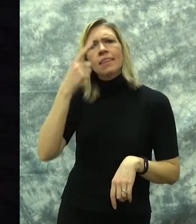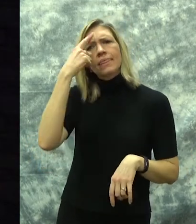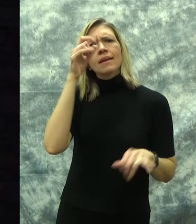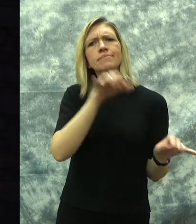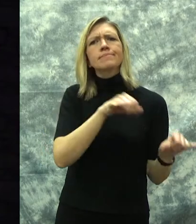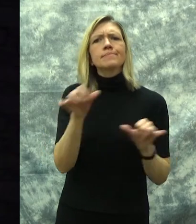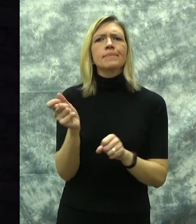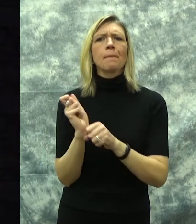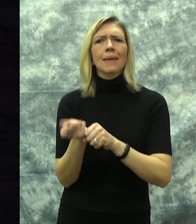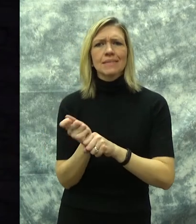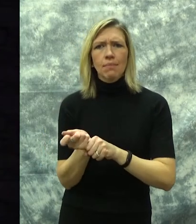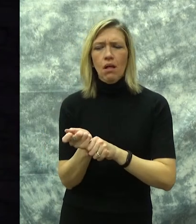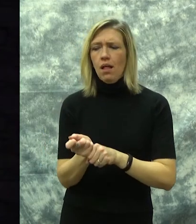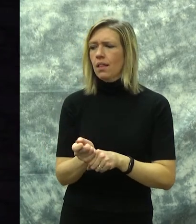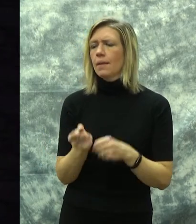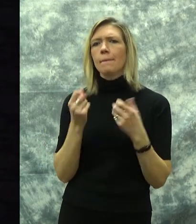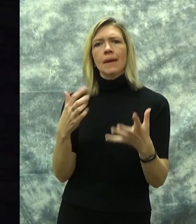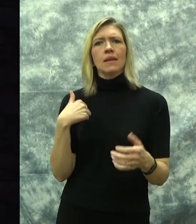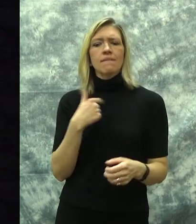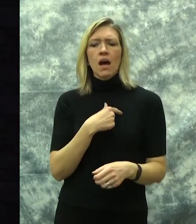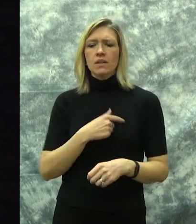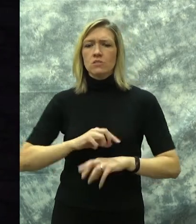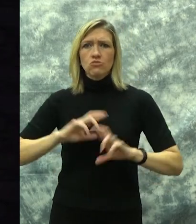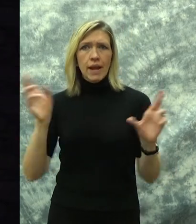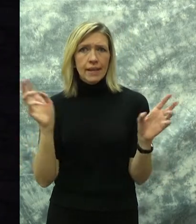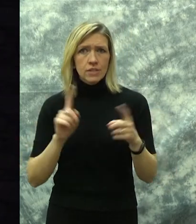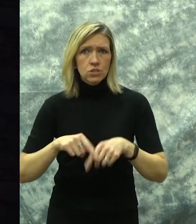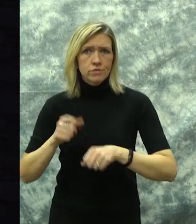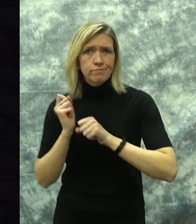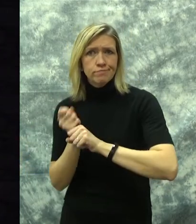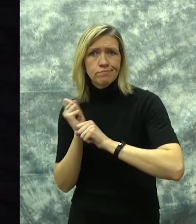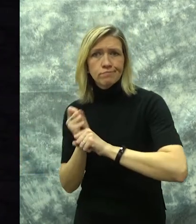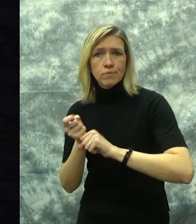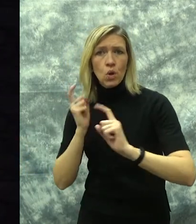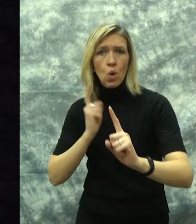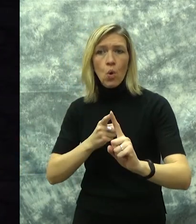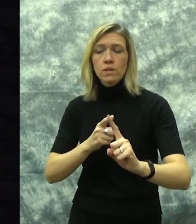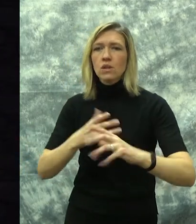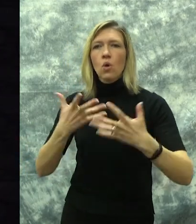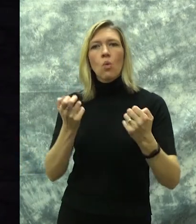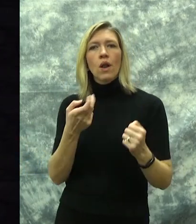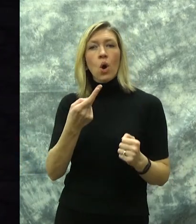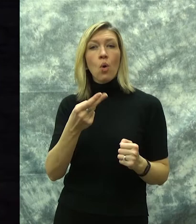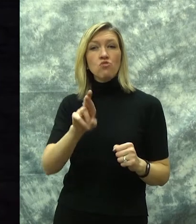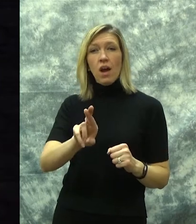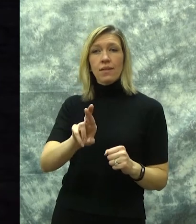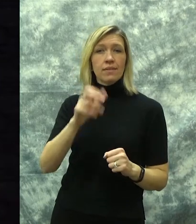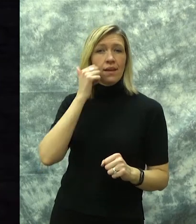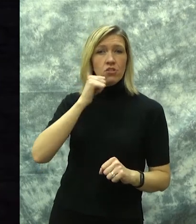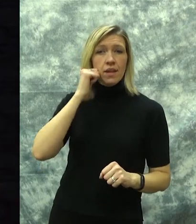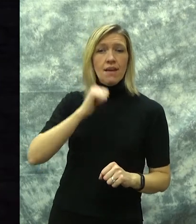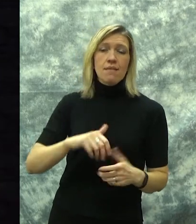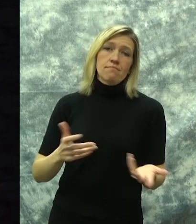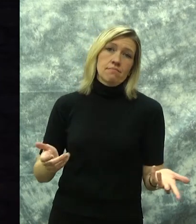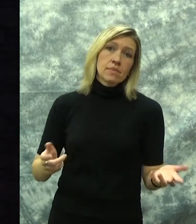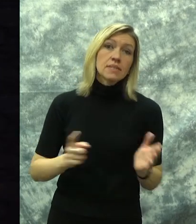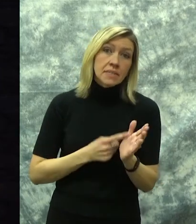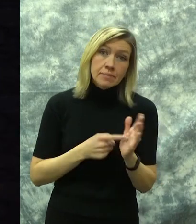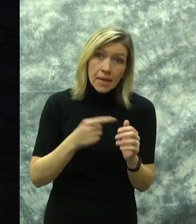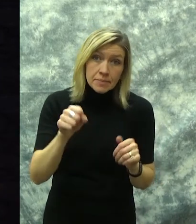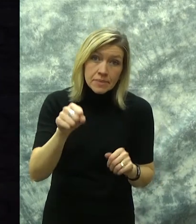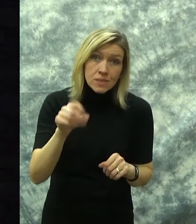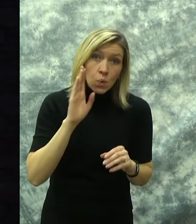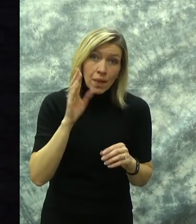up to the plate of our goals and we try to hit a home run every day. And sometimes you will, but you know what else will happen? You'll probably strike out a